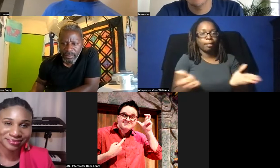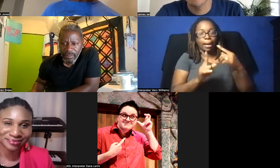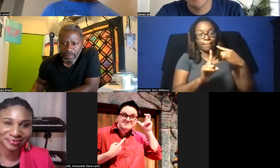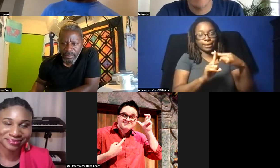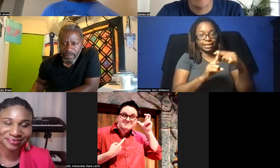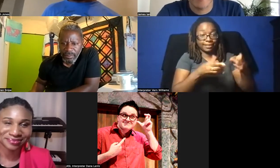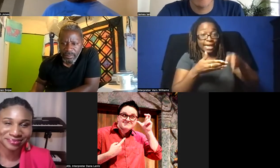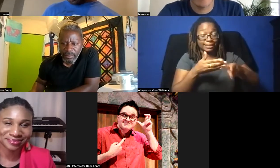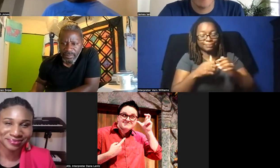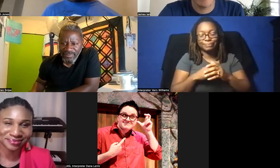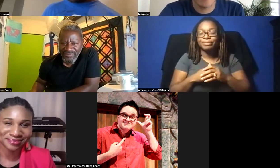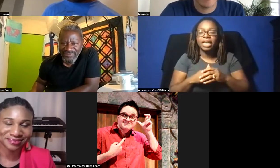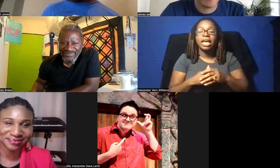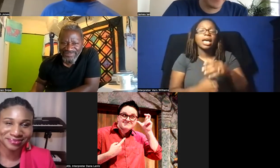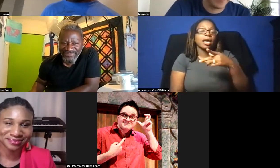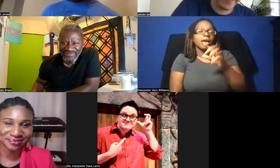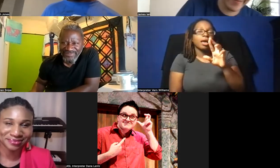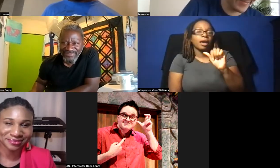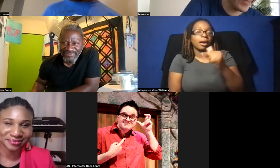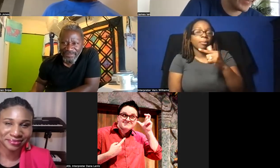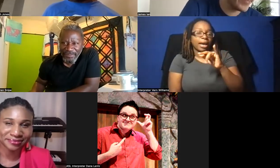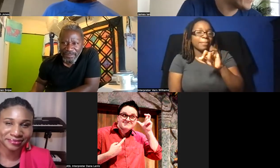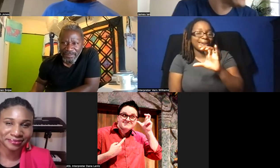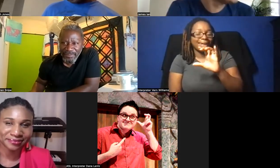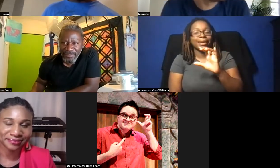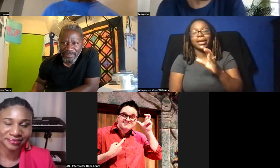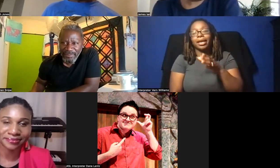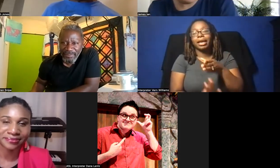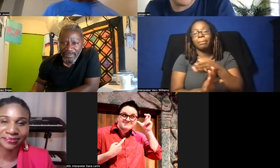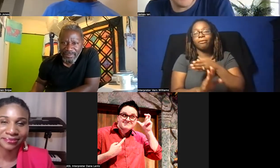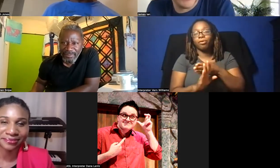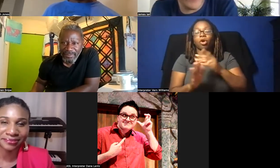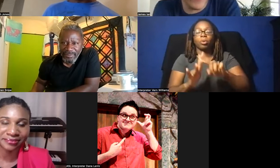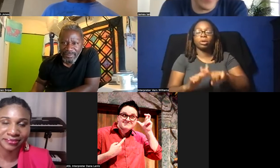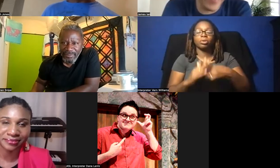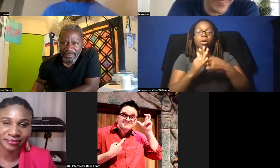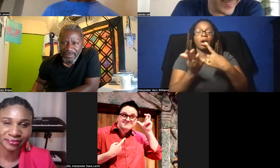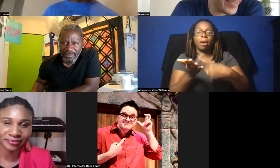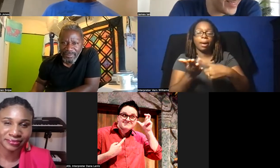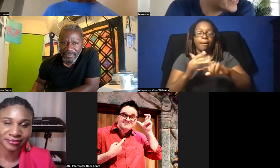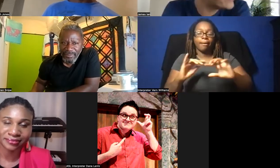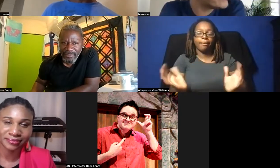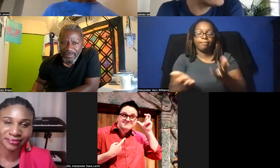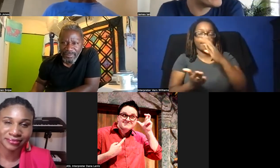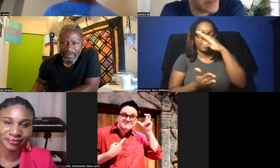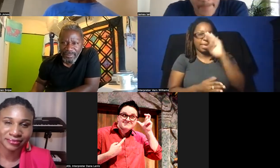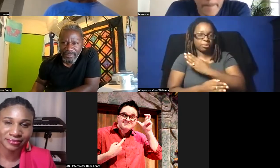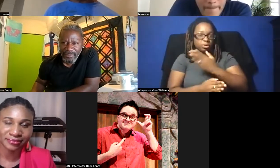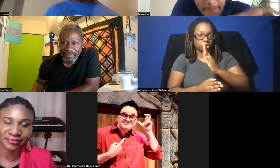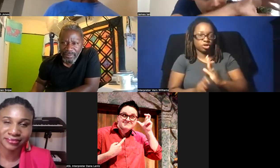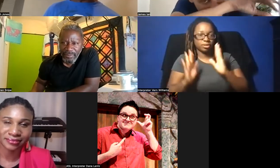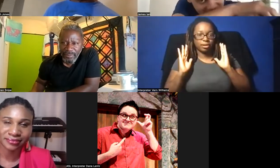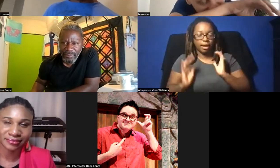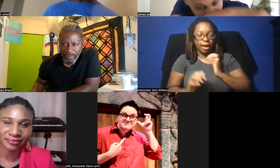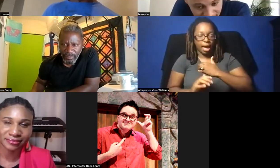the end. Pragmatically, before we can talk about elevating Black musicians in our community, we just have to talk